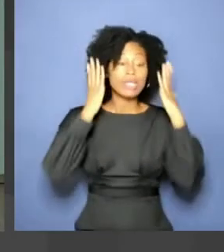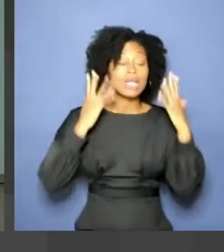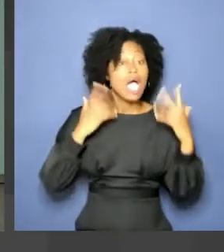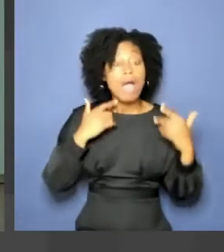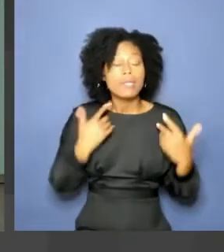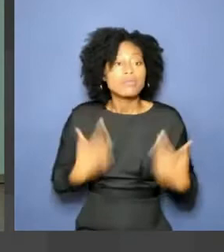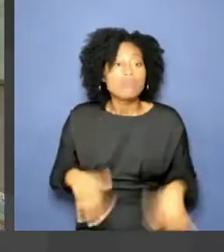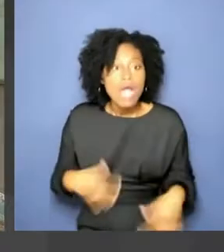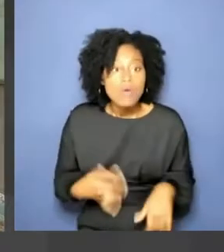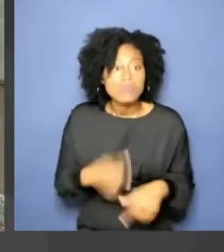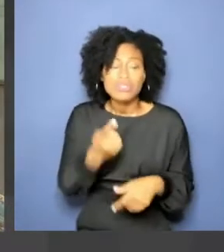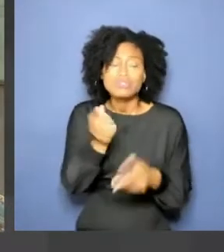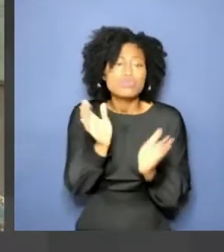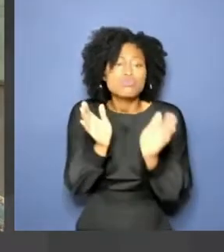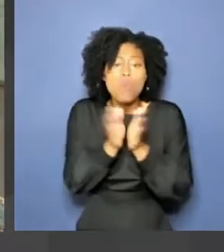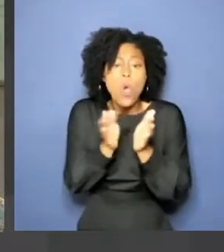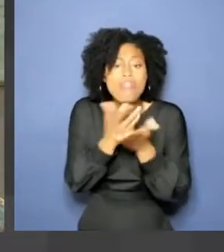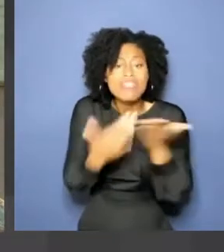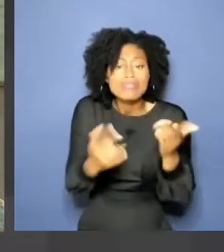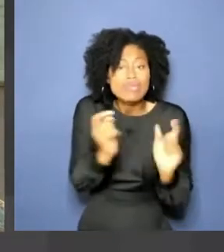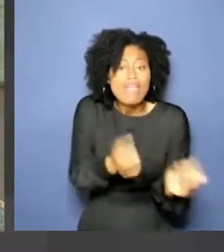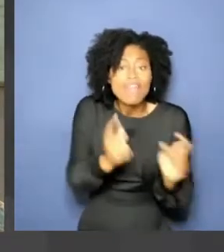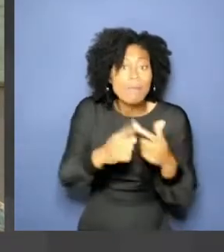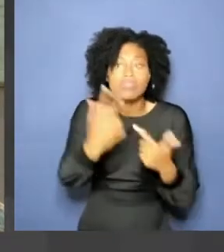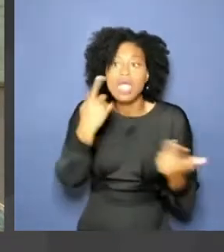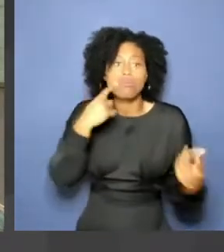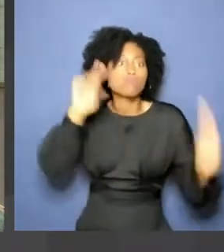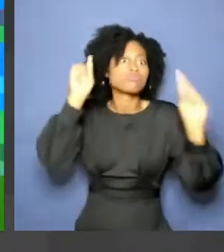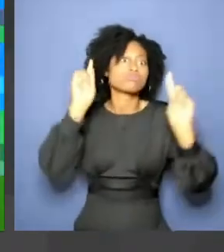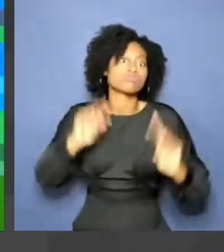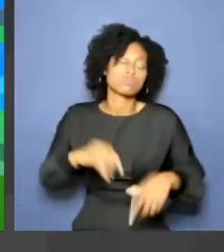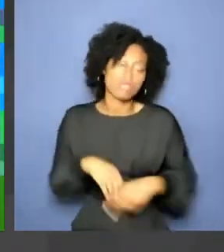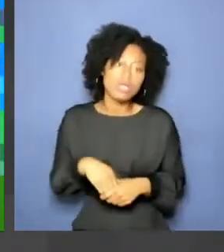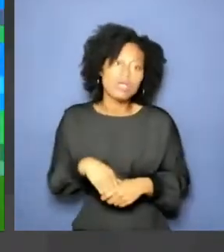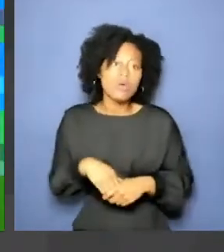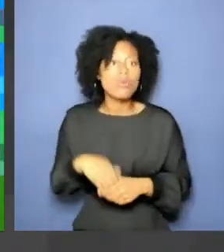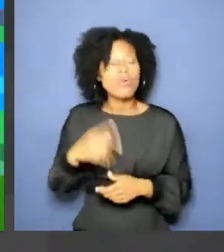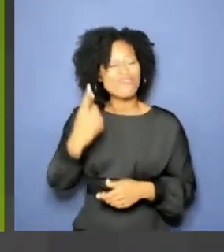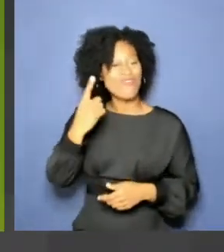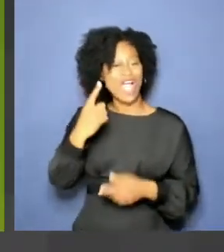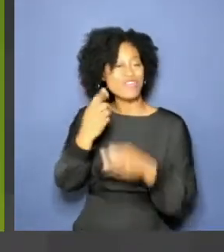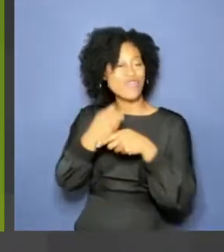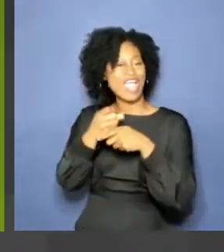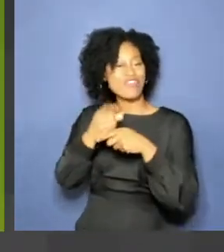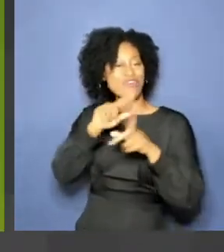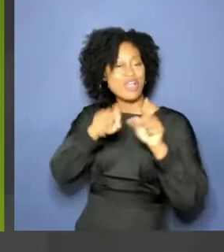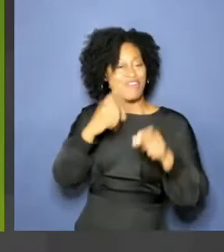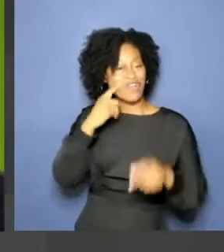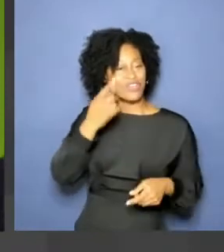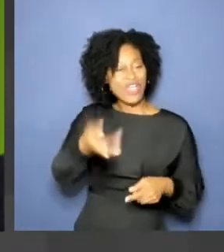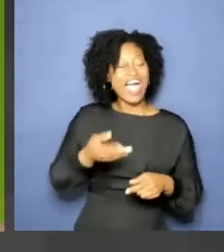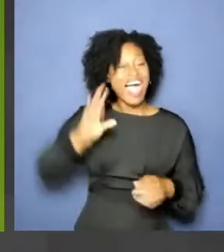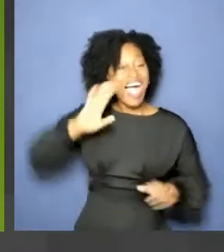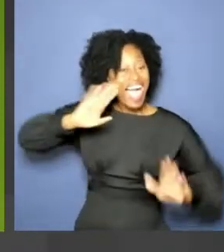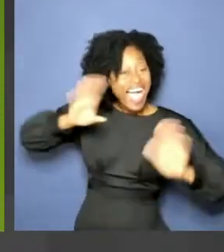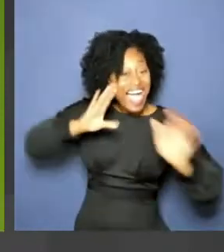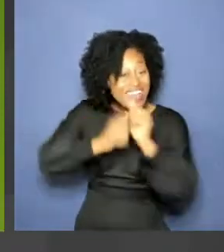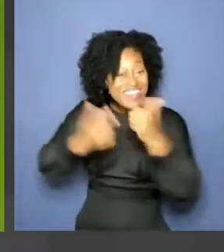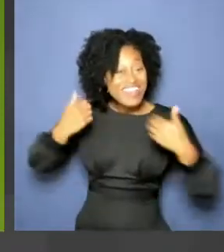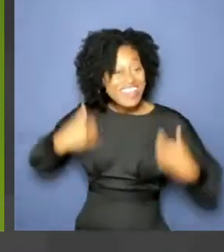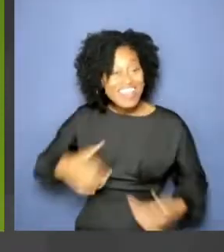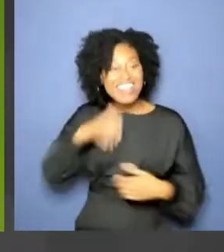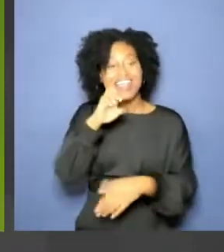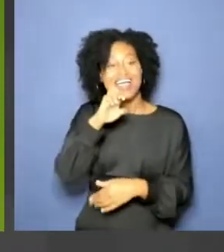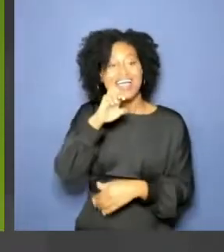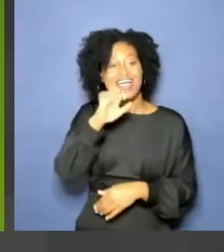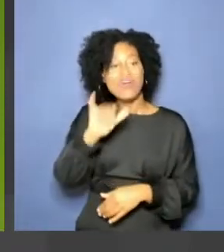things that we give them. Mm-hmm. That's really, really cool. And we have a creator question for the two of you. Hey everyone, I'm